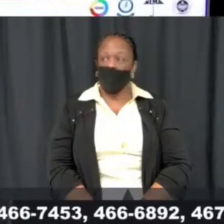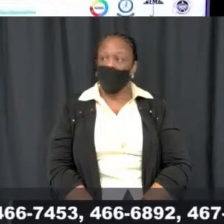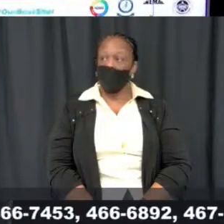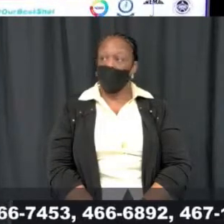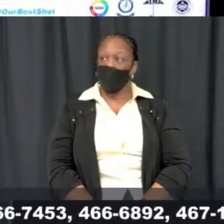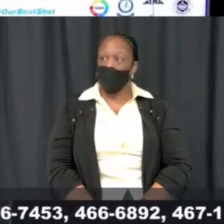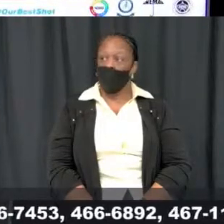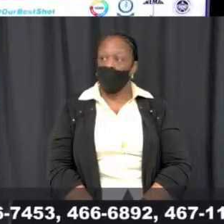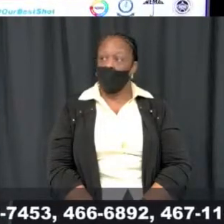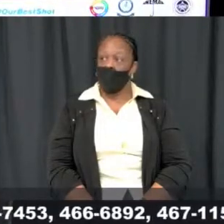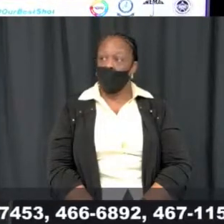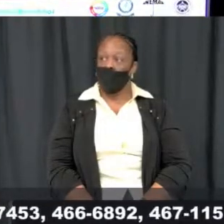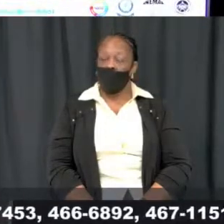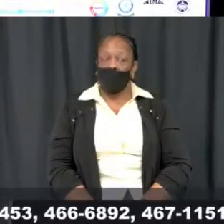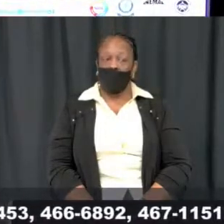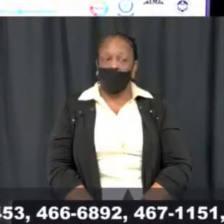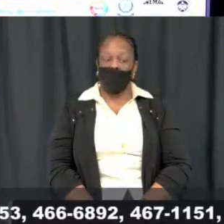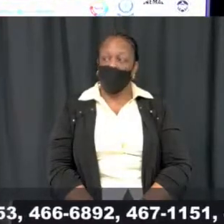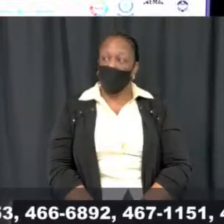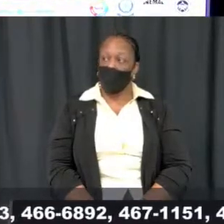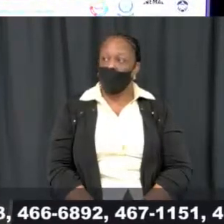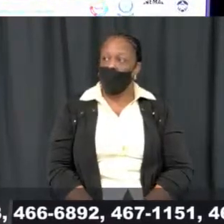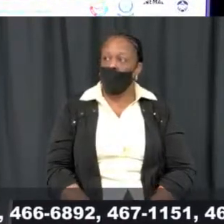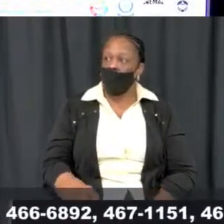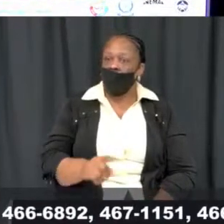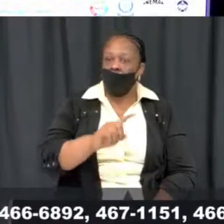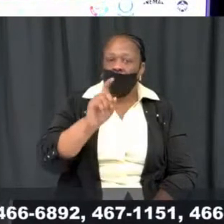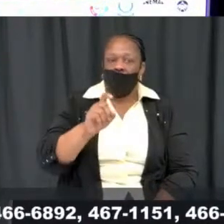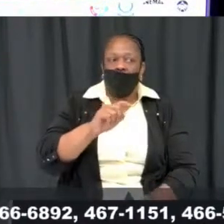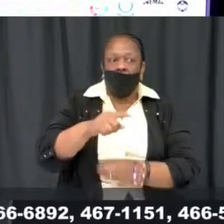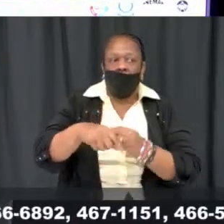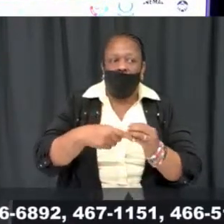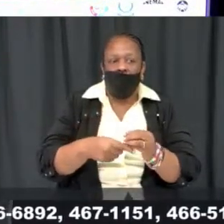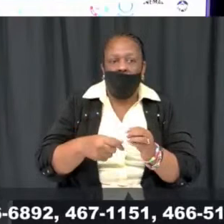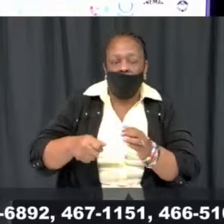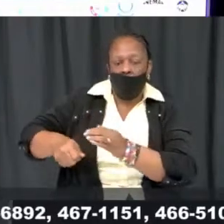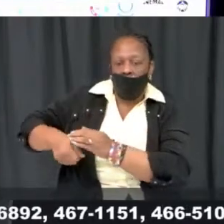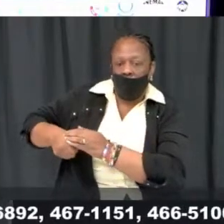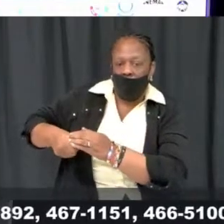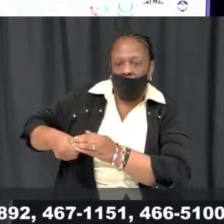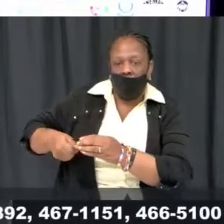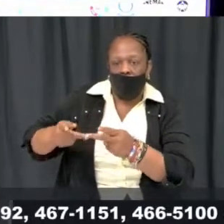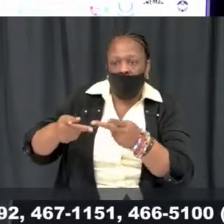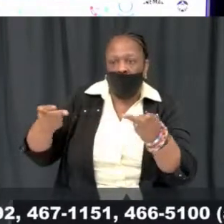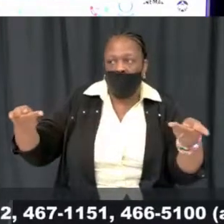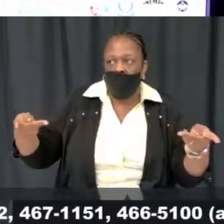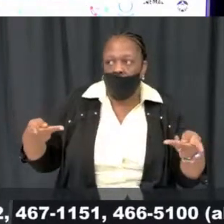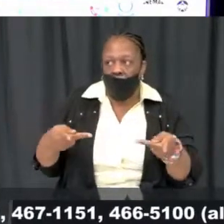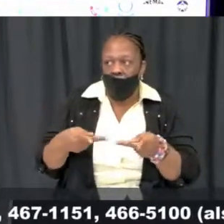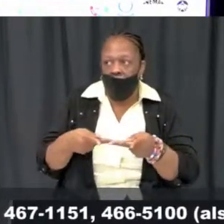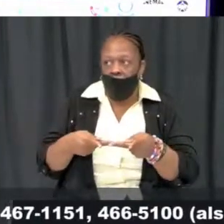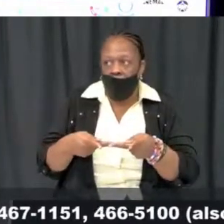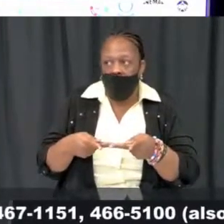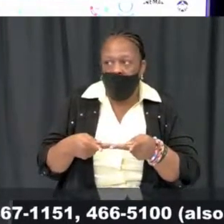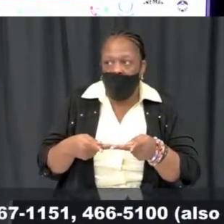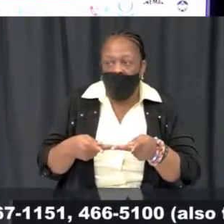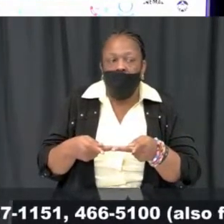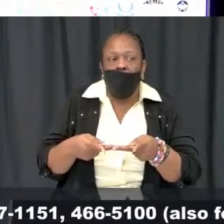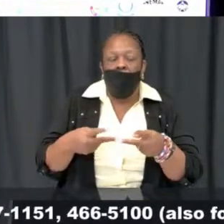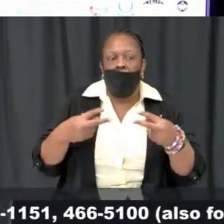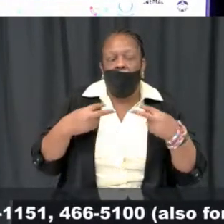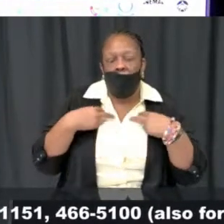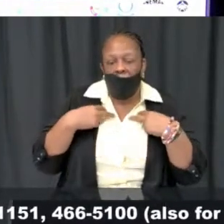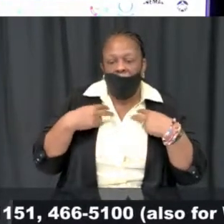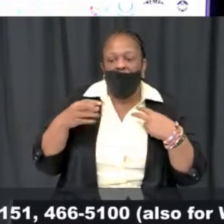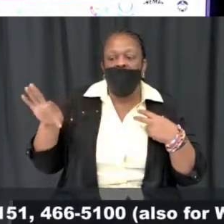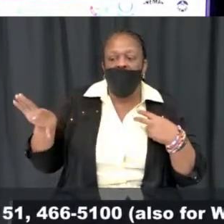Mr. Williams, I think I understood you were talking about the quarantine sites and isolation. We have identified several areas